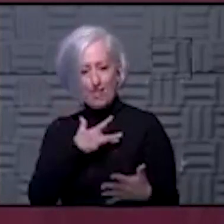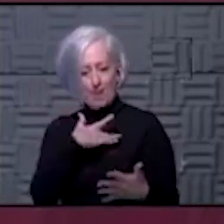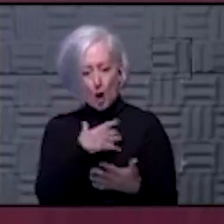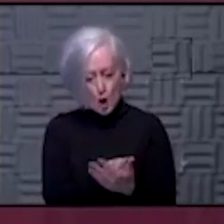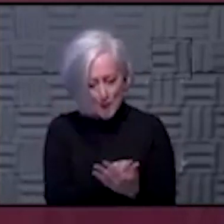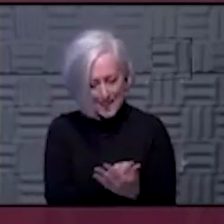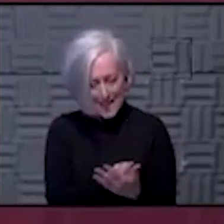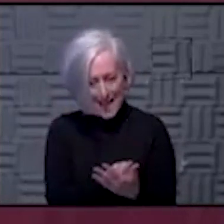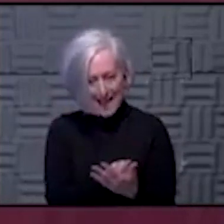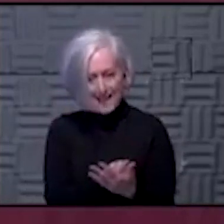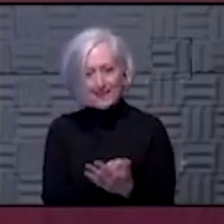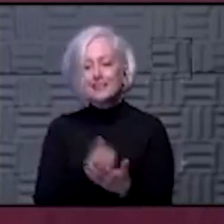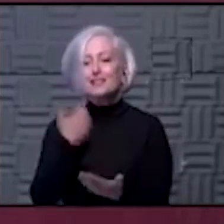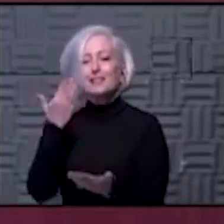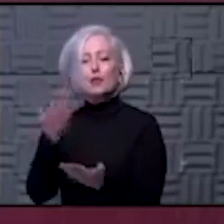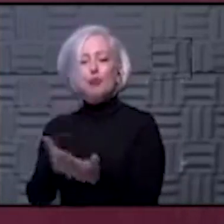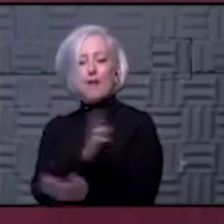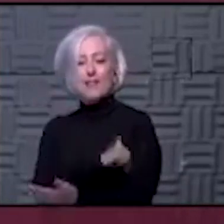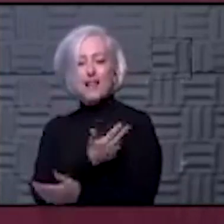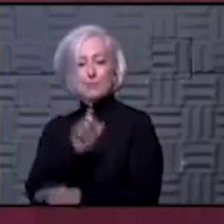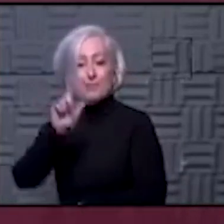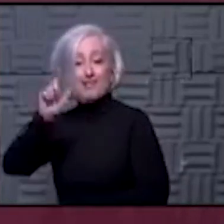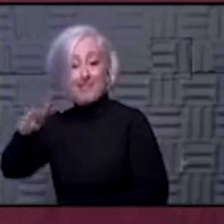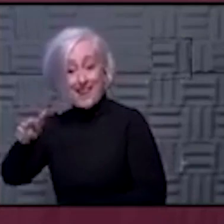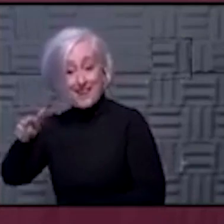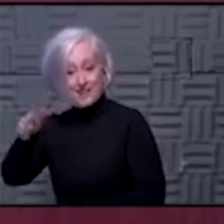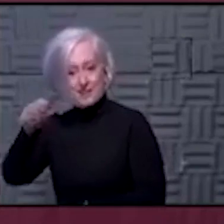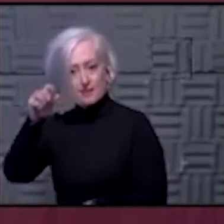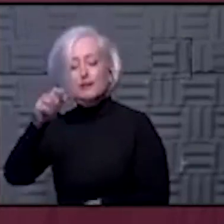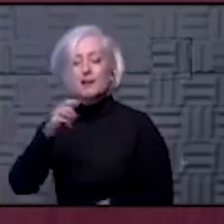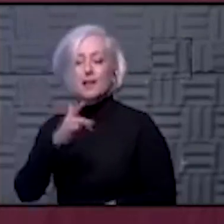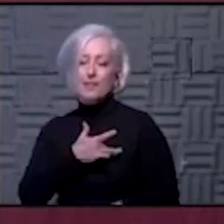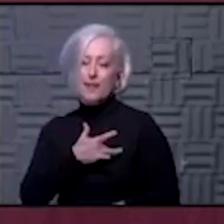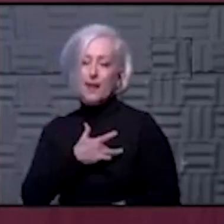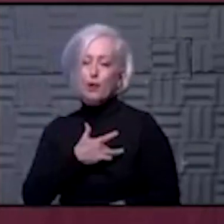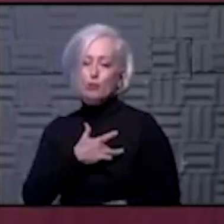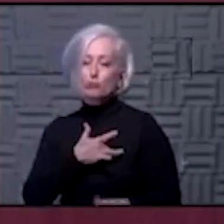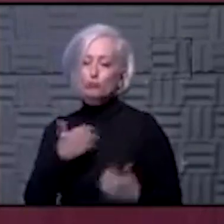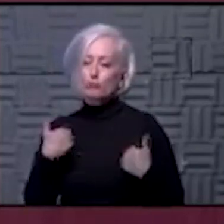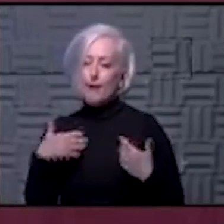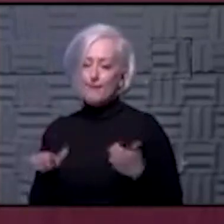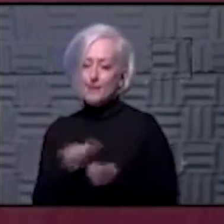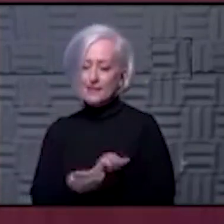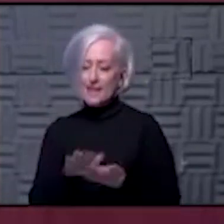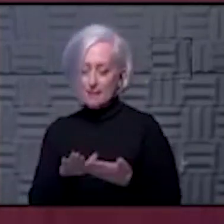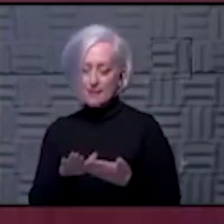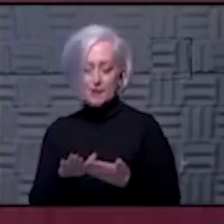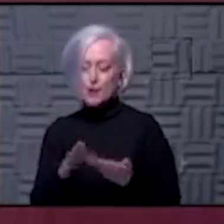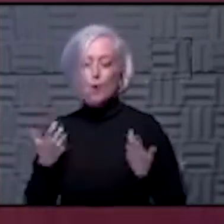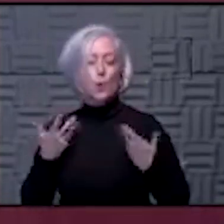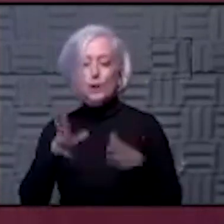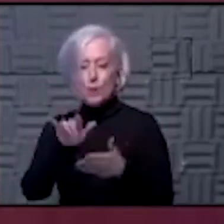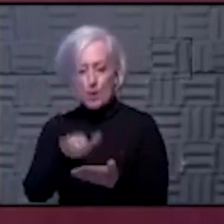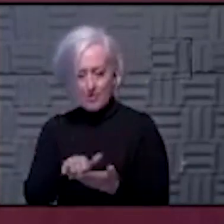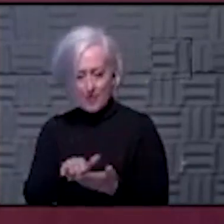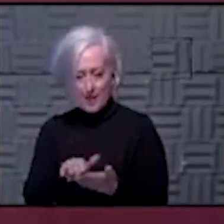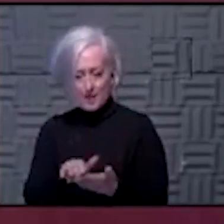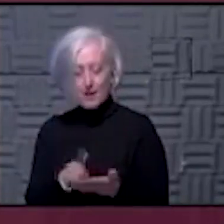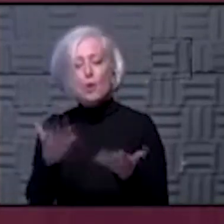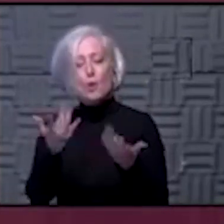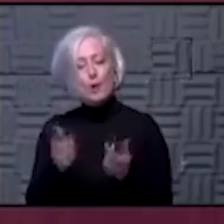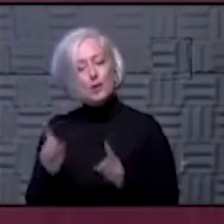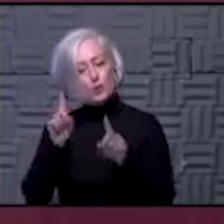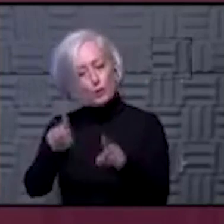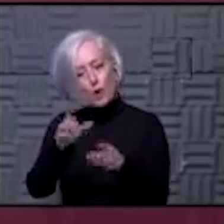their heart is much more damaged, strokes where they've had more permanent deficit. That's not where you want to be. Where you want to be is to go get your care.